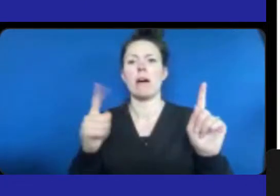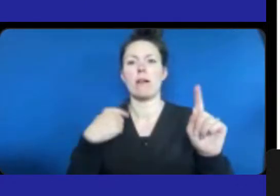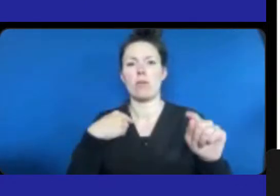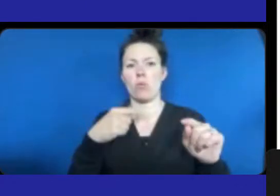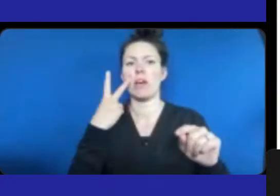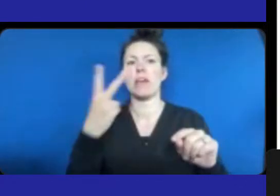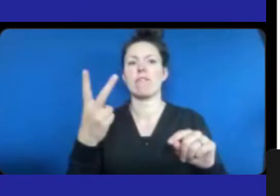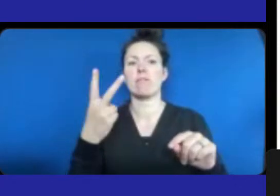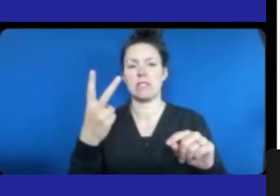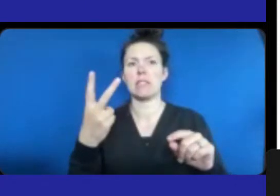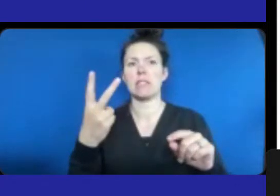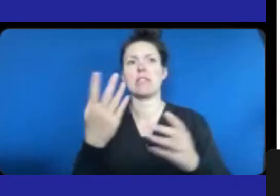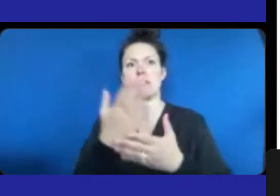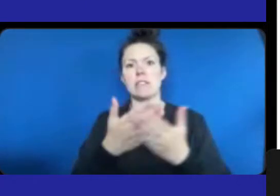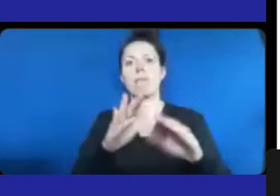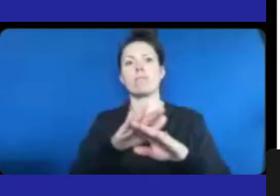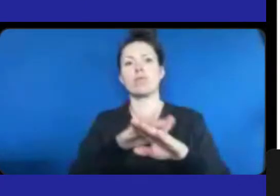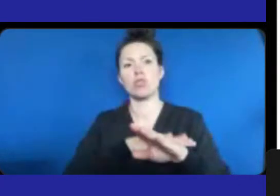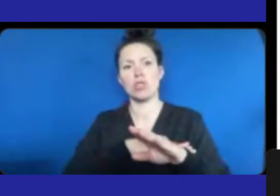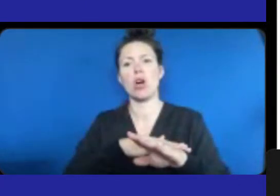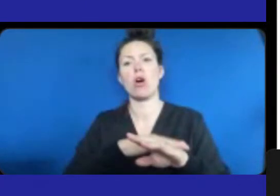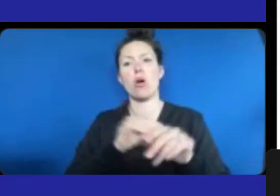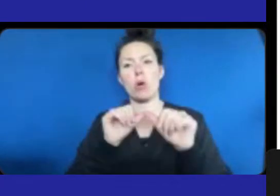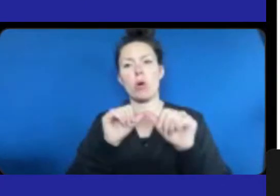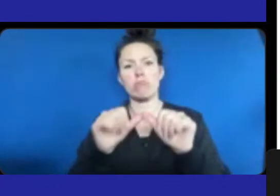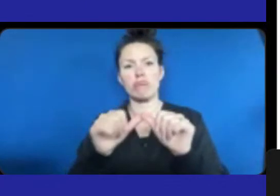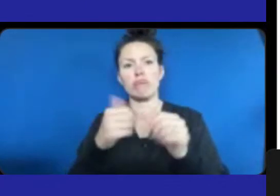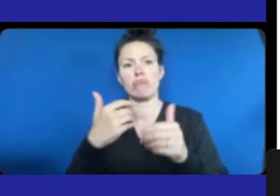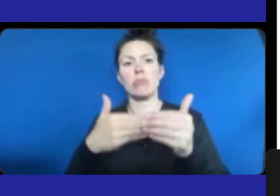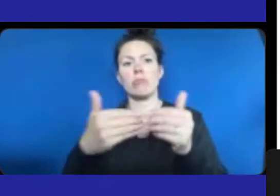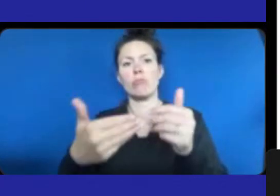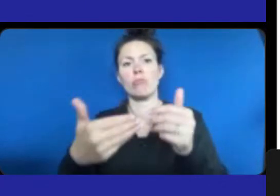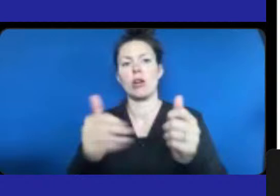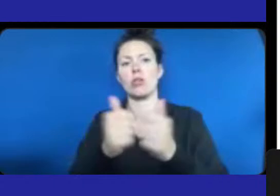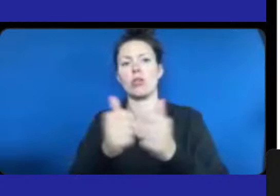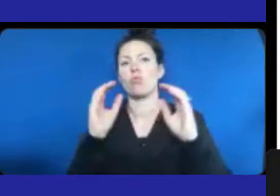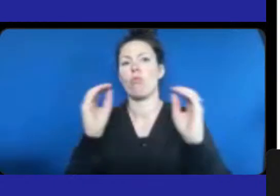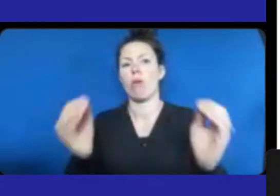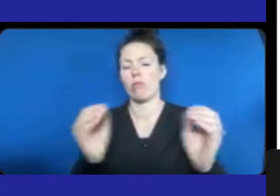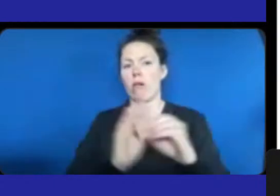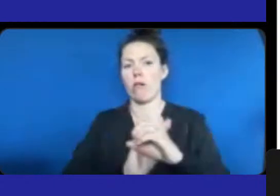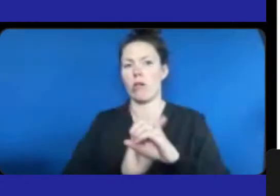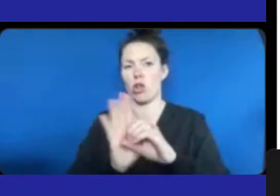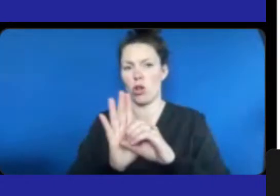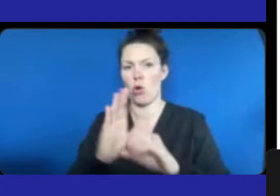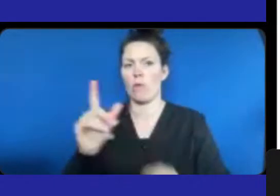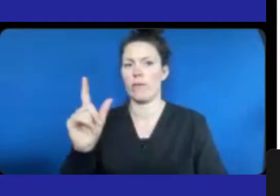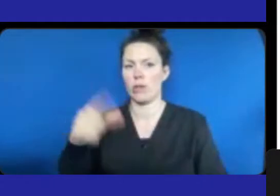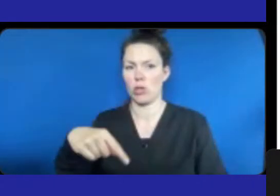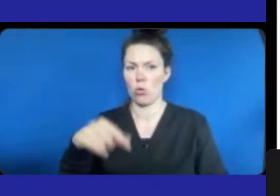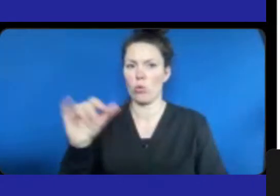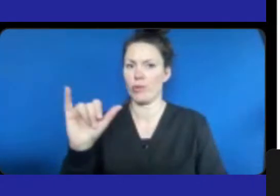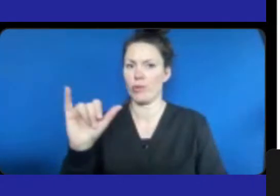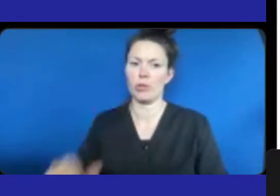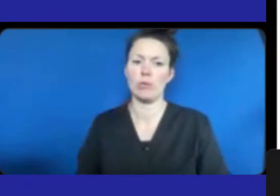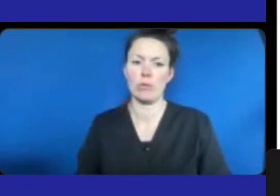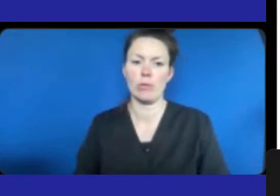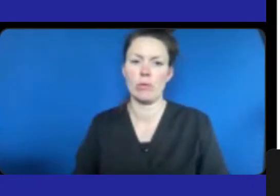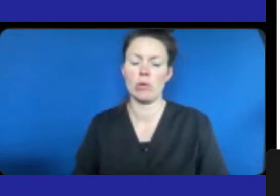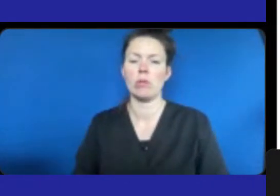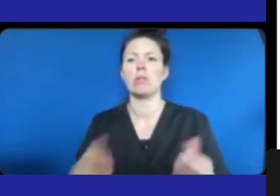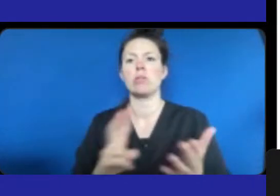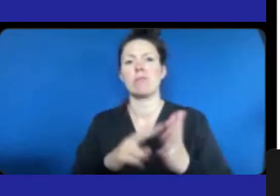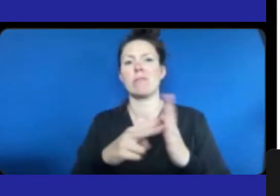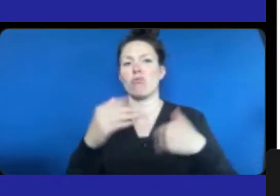I'd say, slow and steady progress in the kind of non-COVID surge quarters. And it's a variety